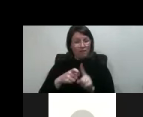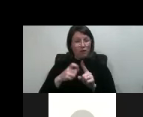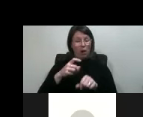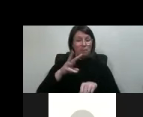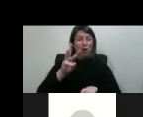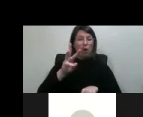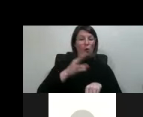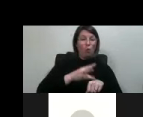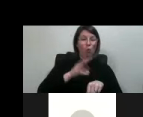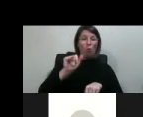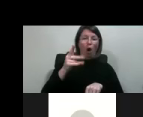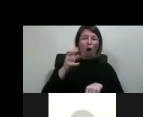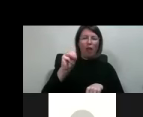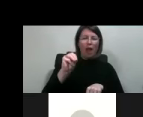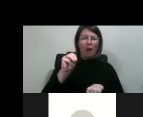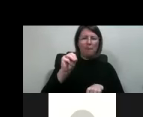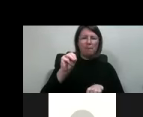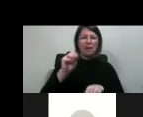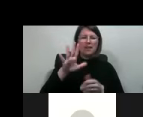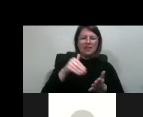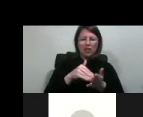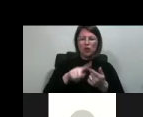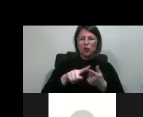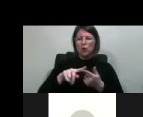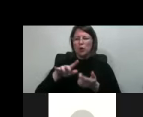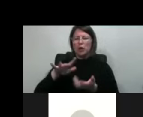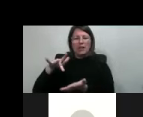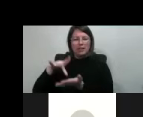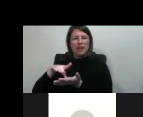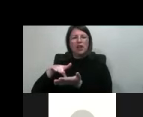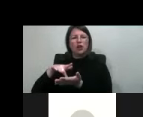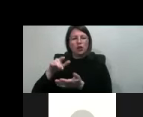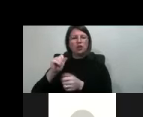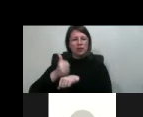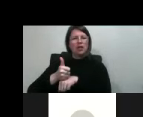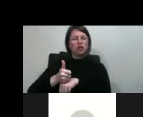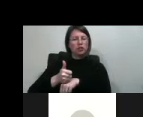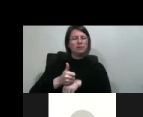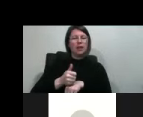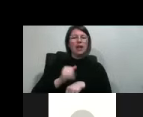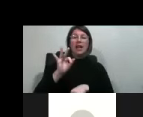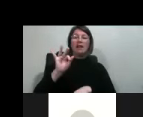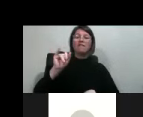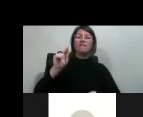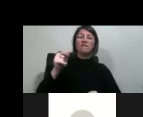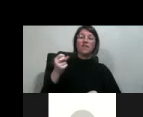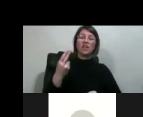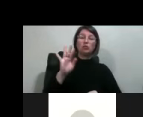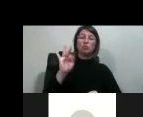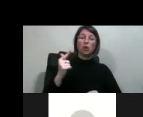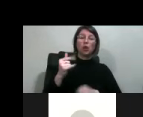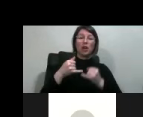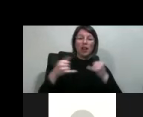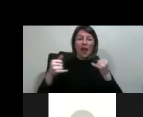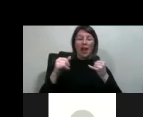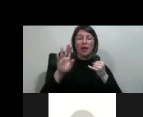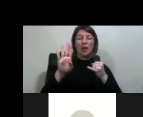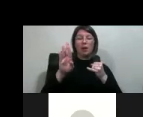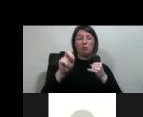into Central Station. And if the Fitchburg line and the Brandeis line